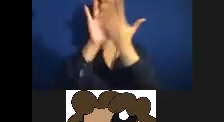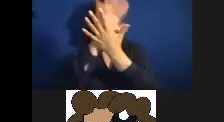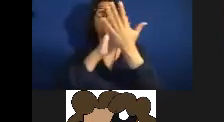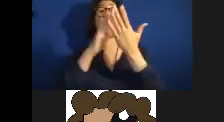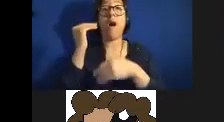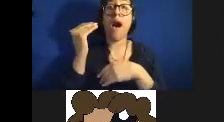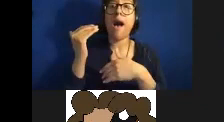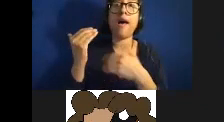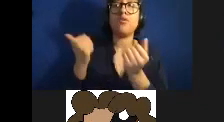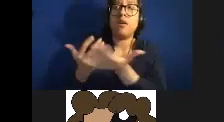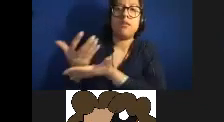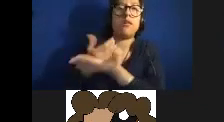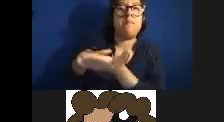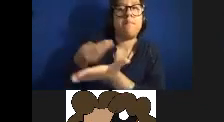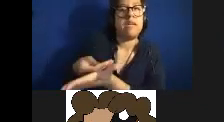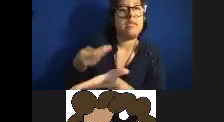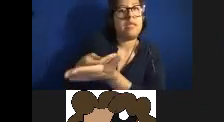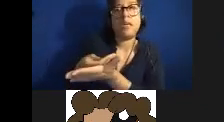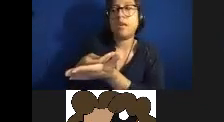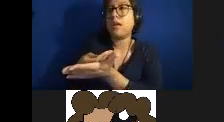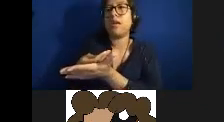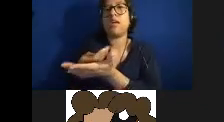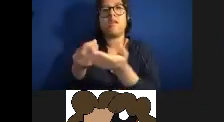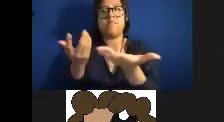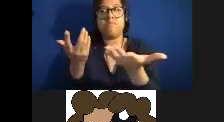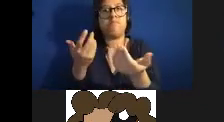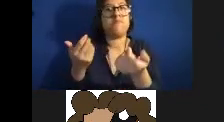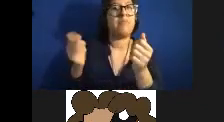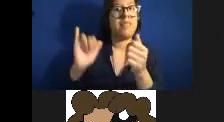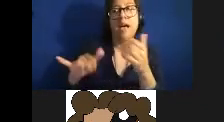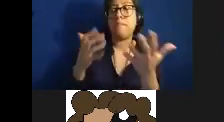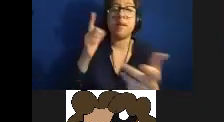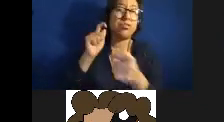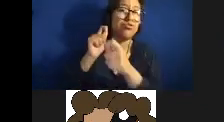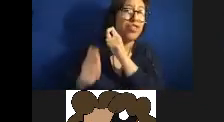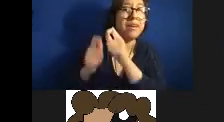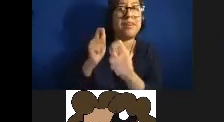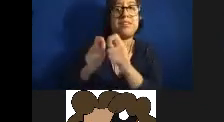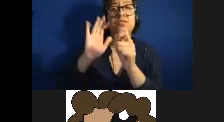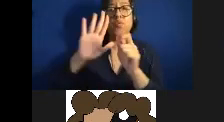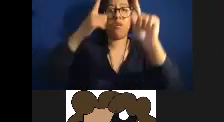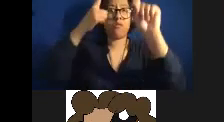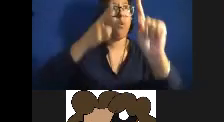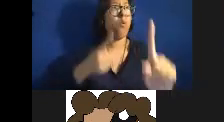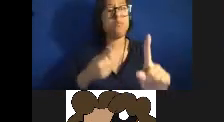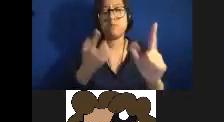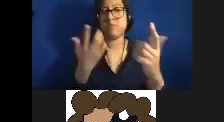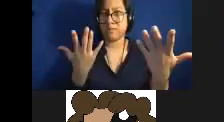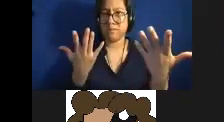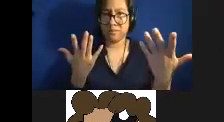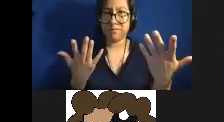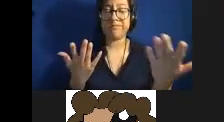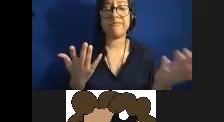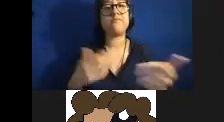of the organizations that they're trying to go under that may change what they wanted in the first